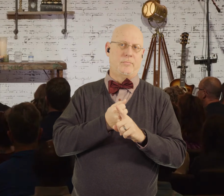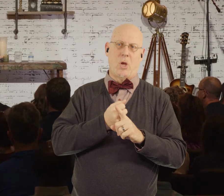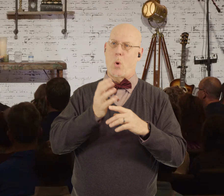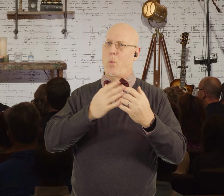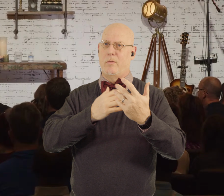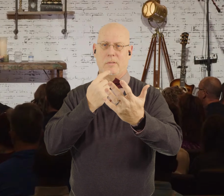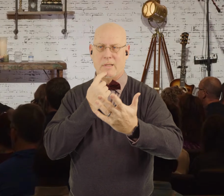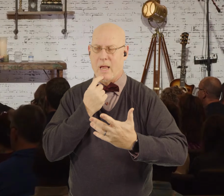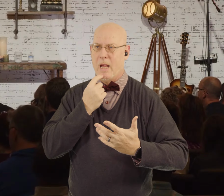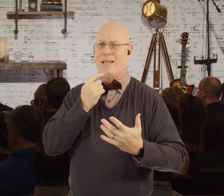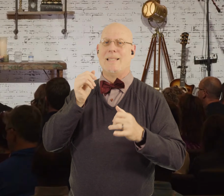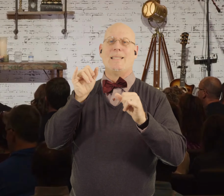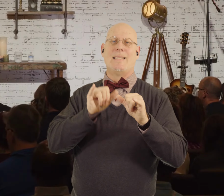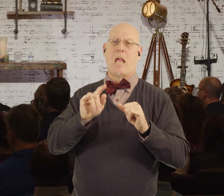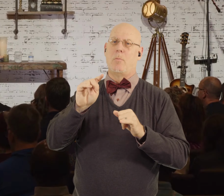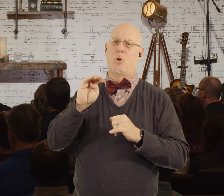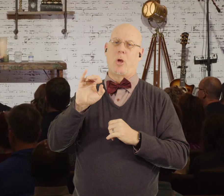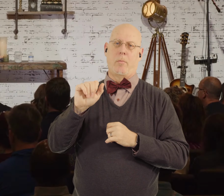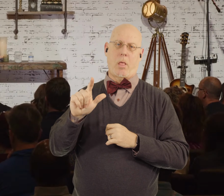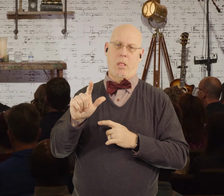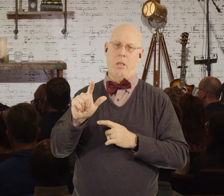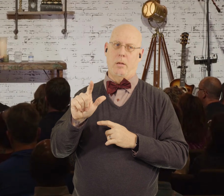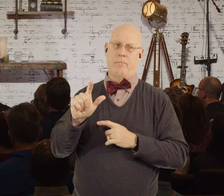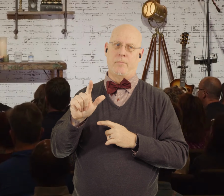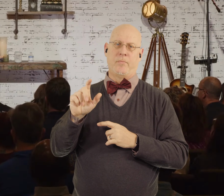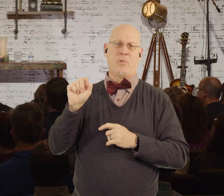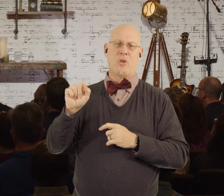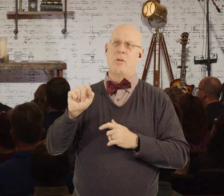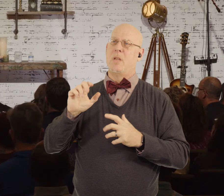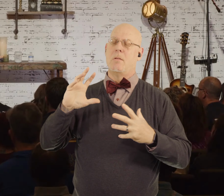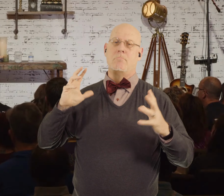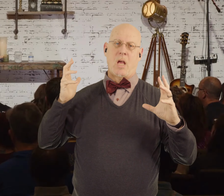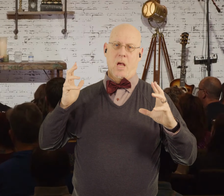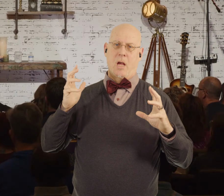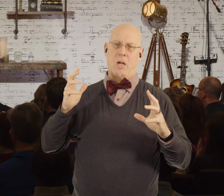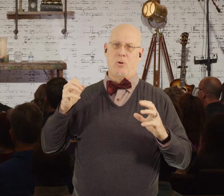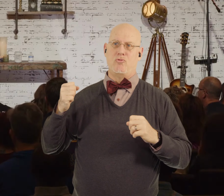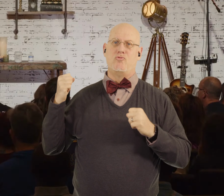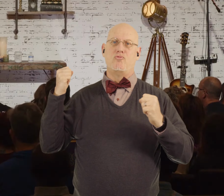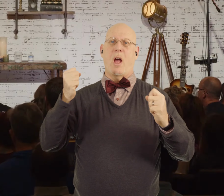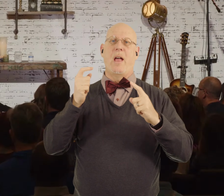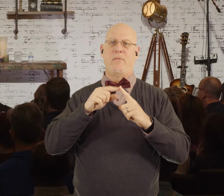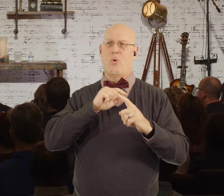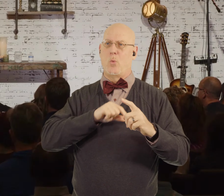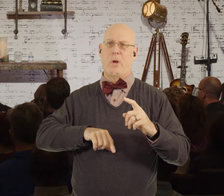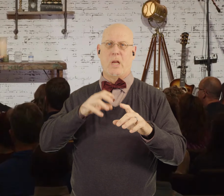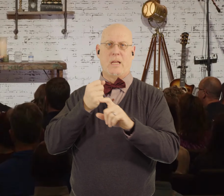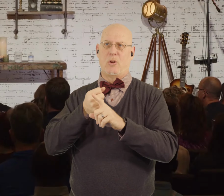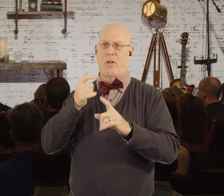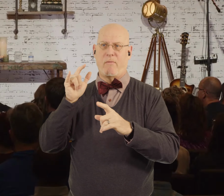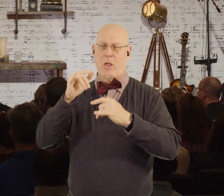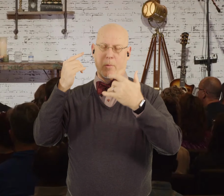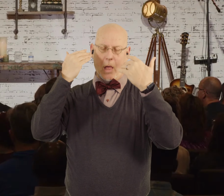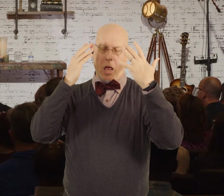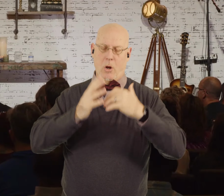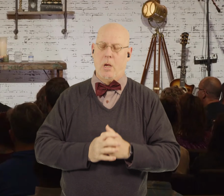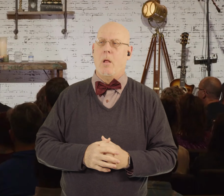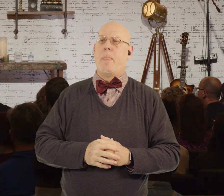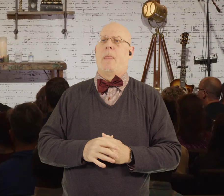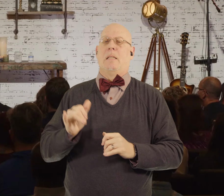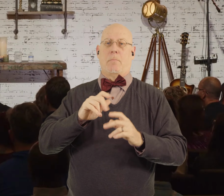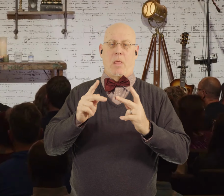graciously, coincidentally, whatever you want to say, we were in the same terminal. because it could have been just a mess. Okay, you're driving to Queens to catch a flight or